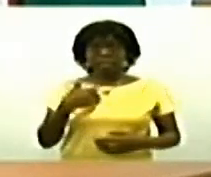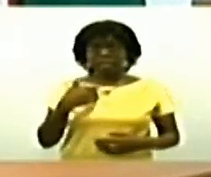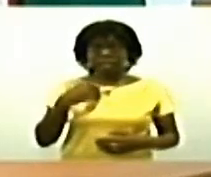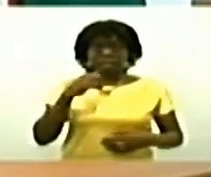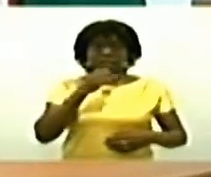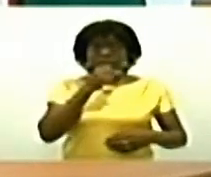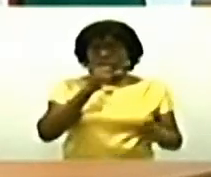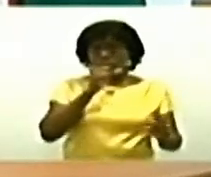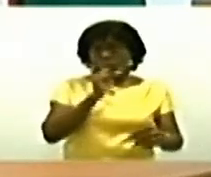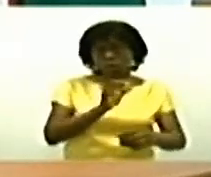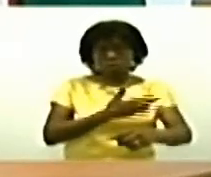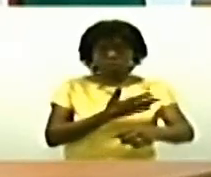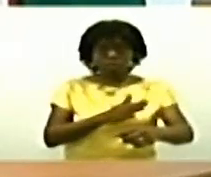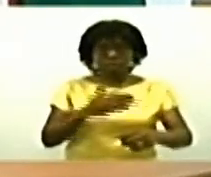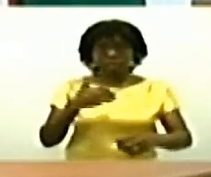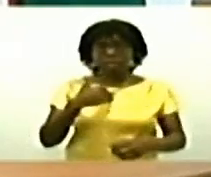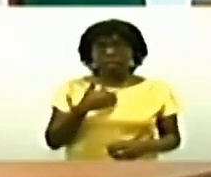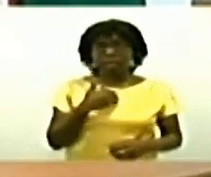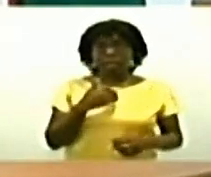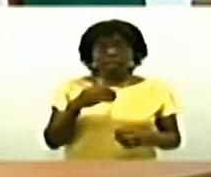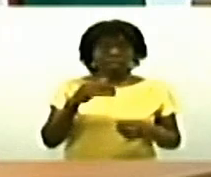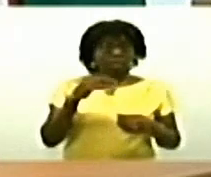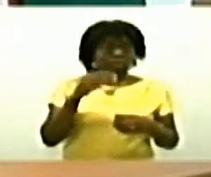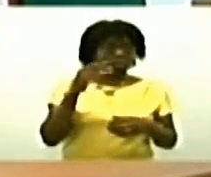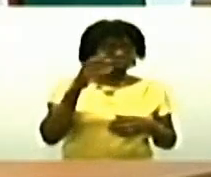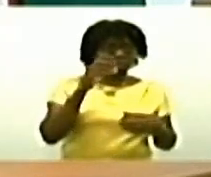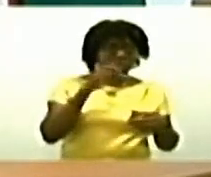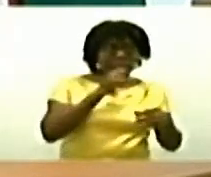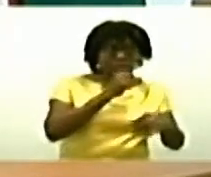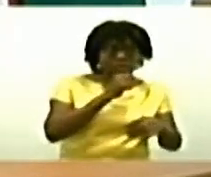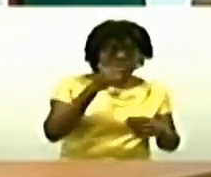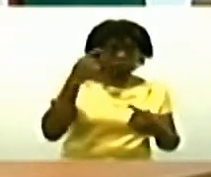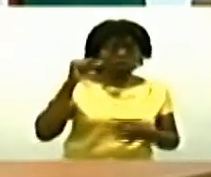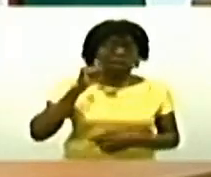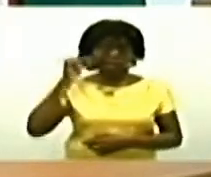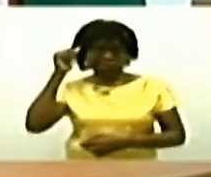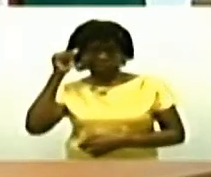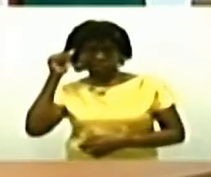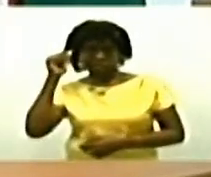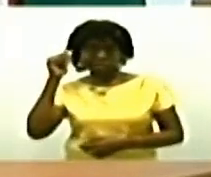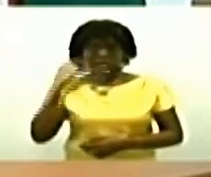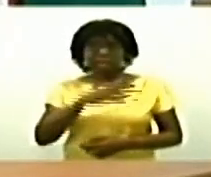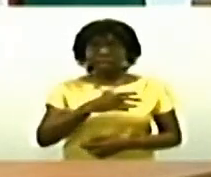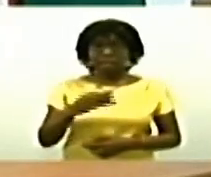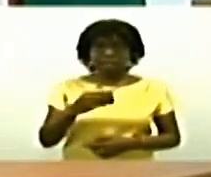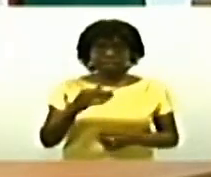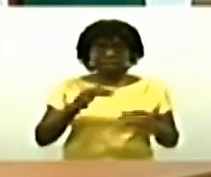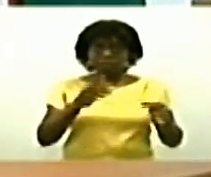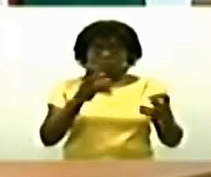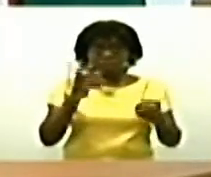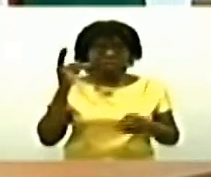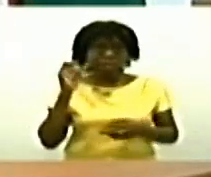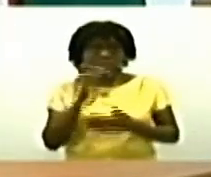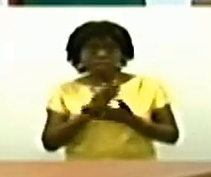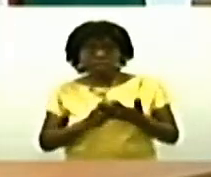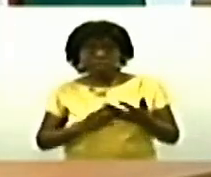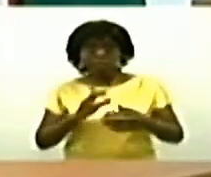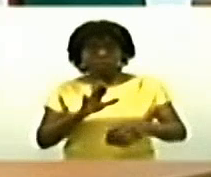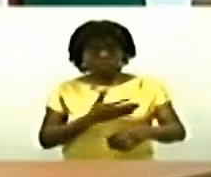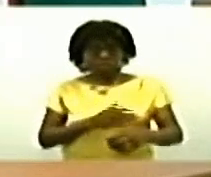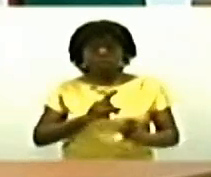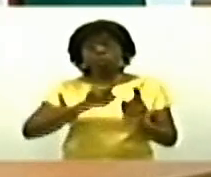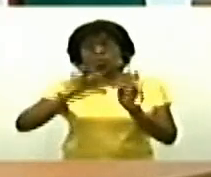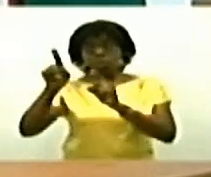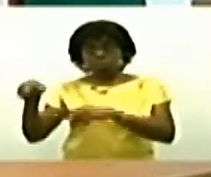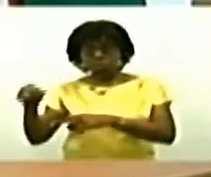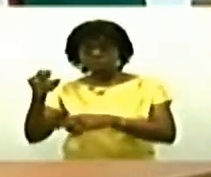was censorship. There were songs that were sung for adults. And if you wanted to hear certain songs, you went to a calypso